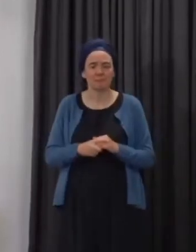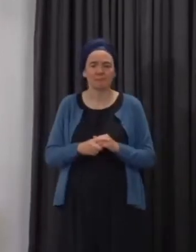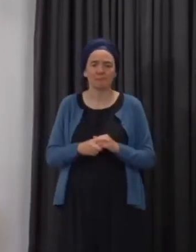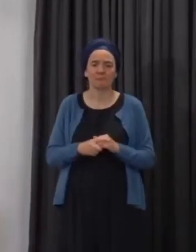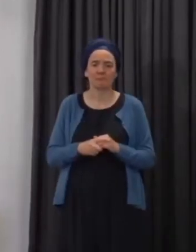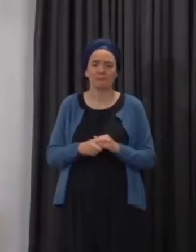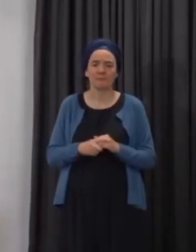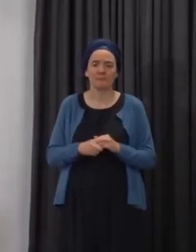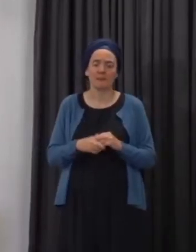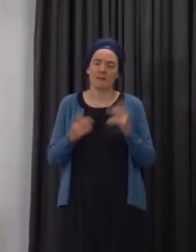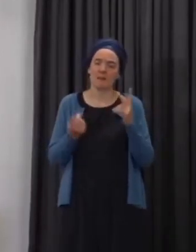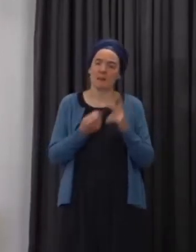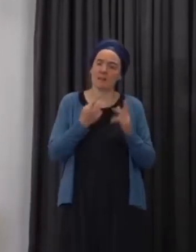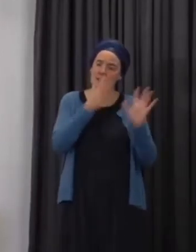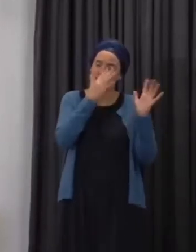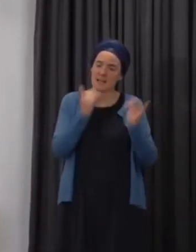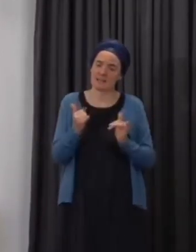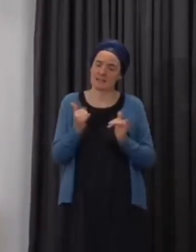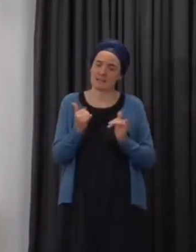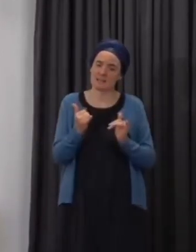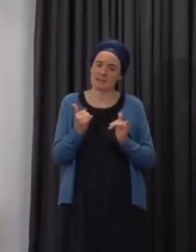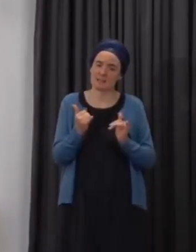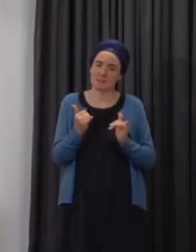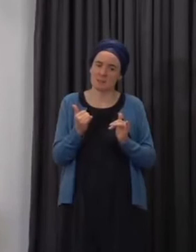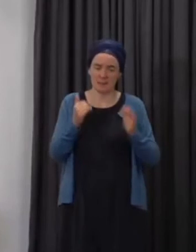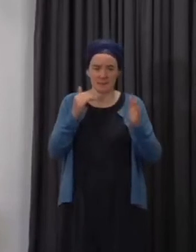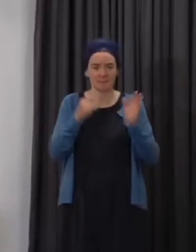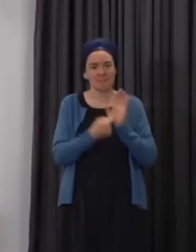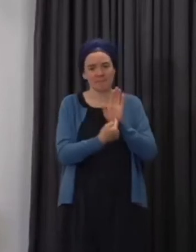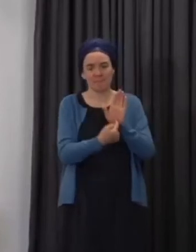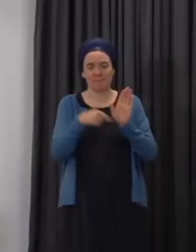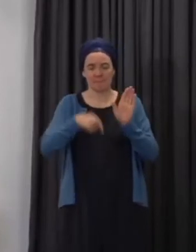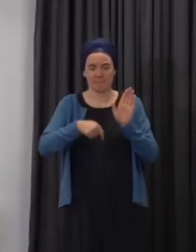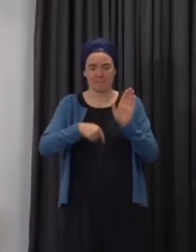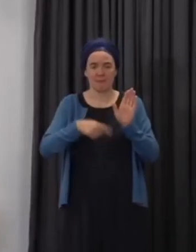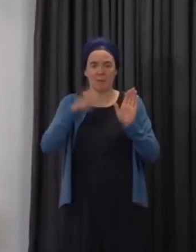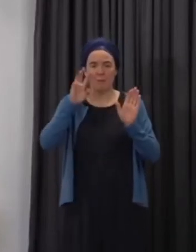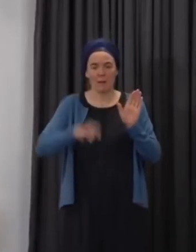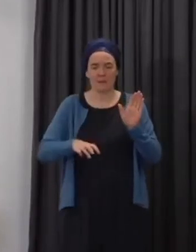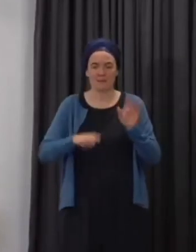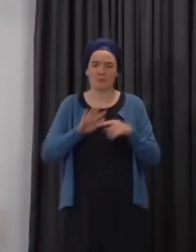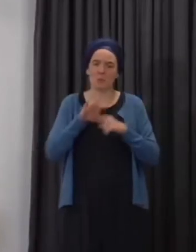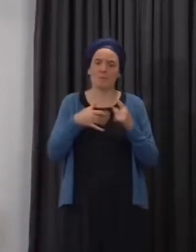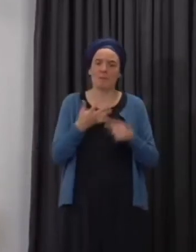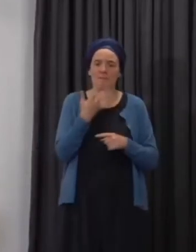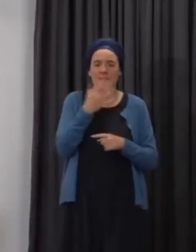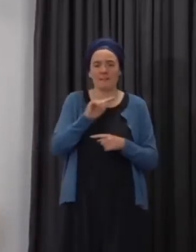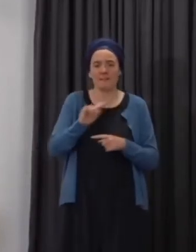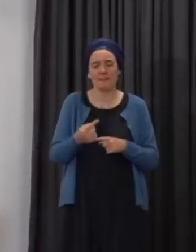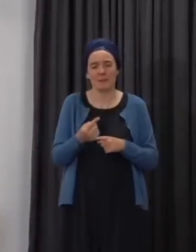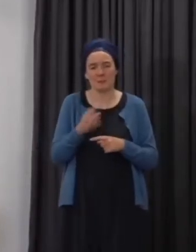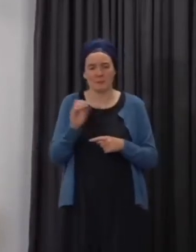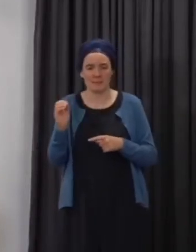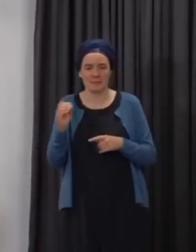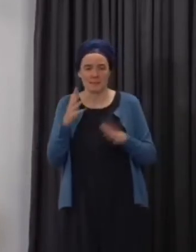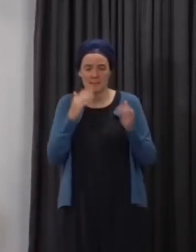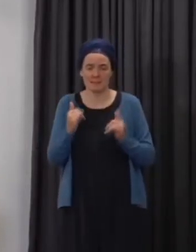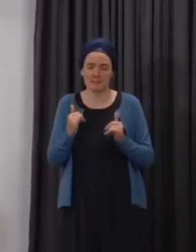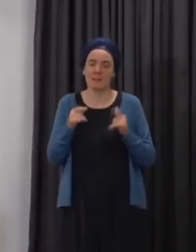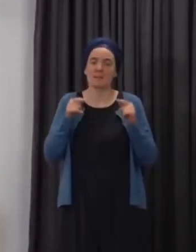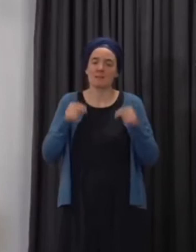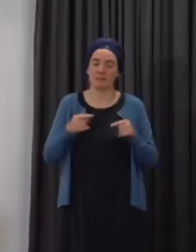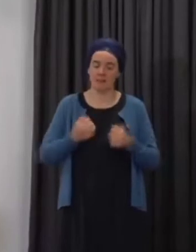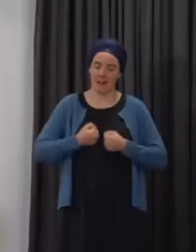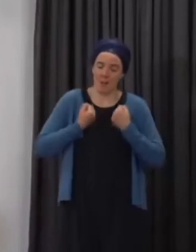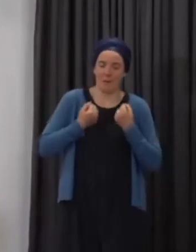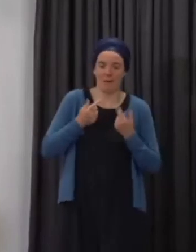that we report on here in Wales, over 5,000 tests available that we describe in Wales, those are tests that are run in our labs here in